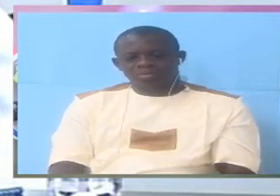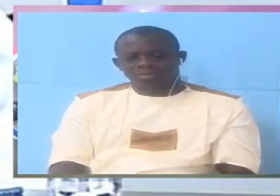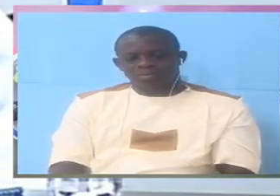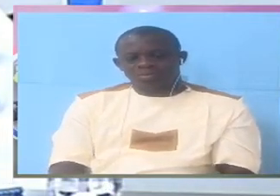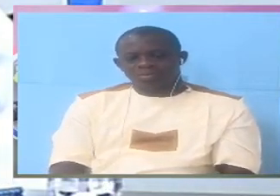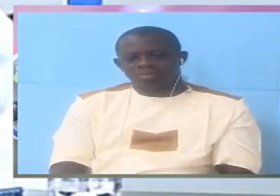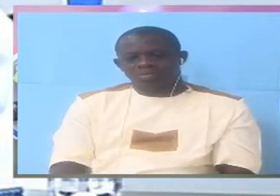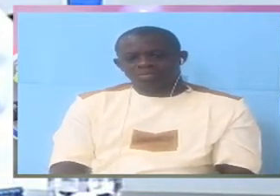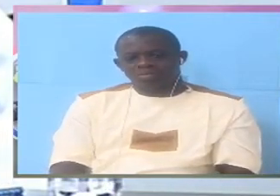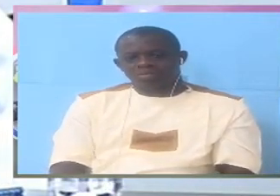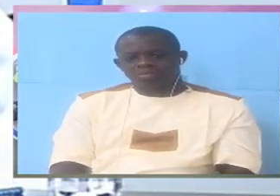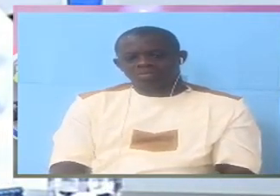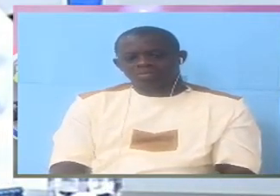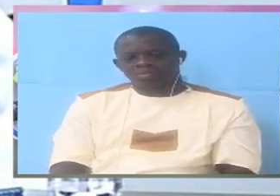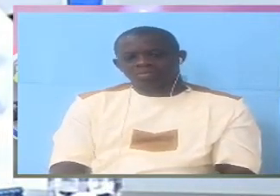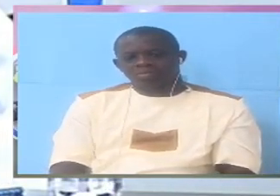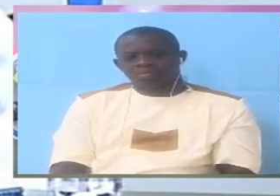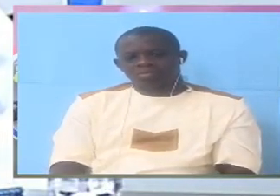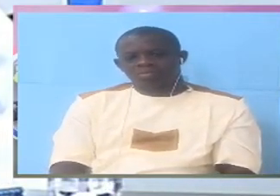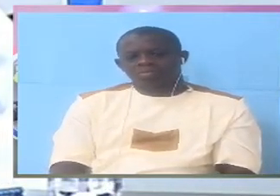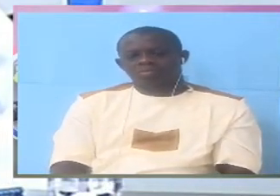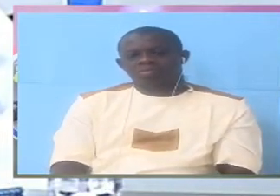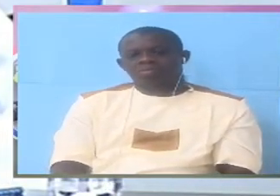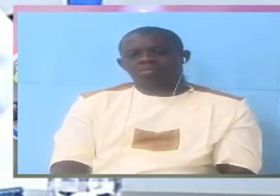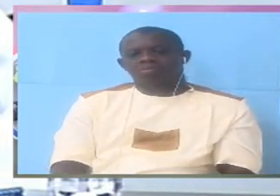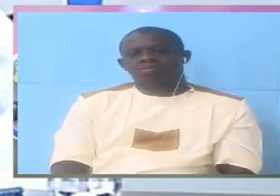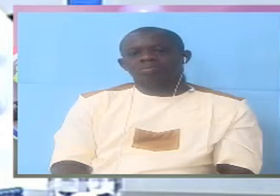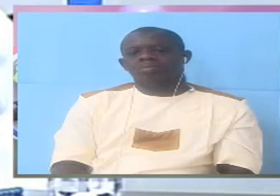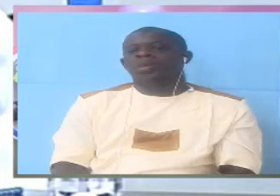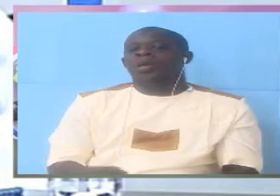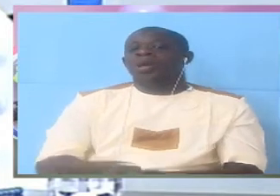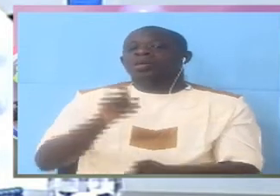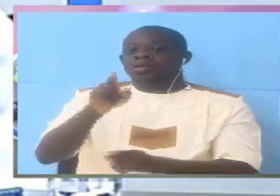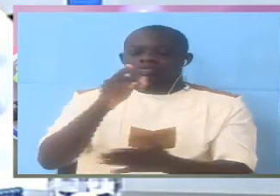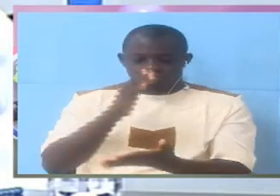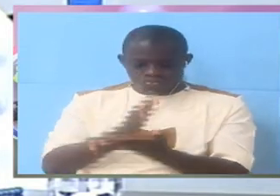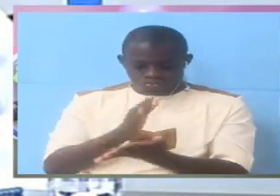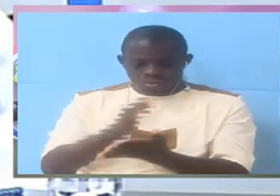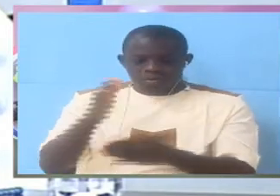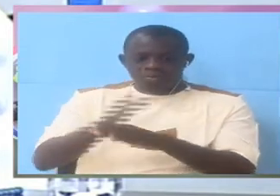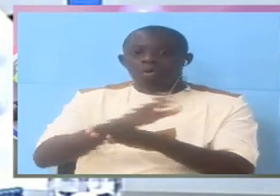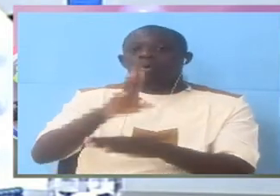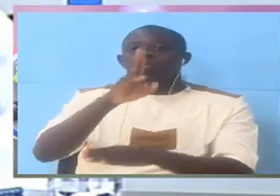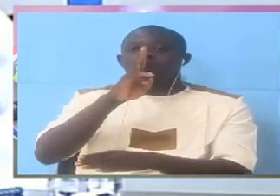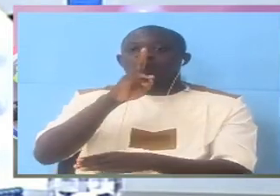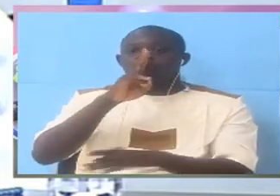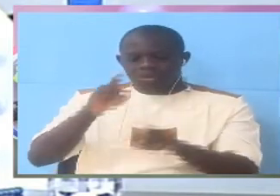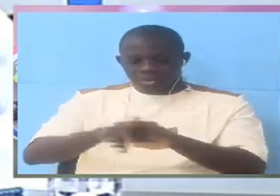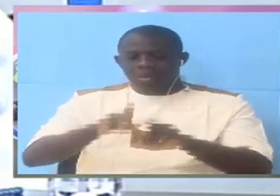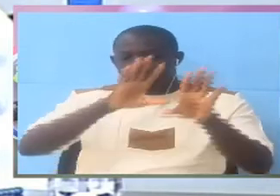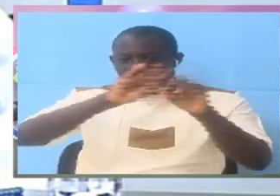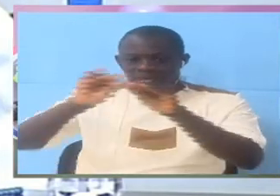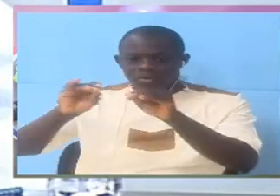Yes, come in. This was an operation carried out by the plainclothes of the President's office.